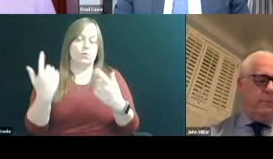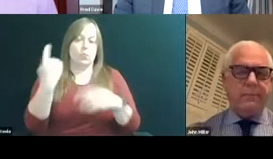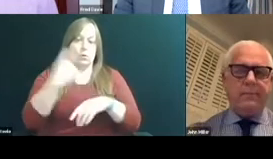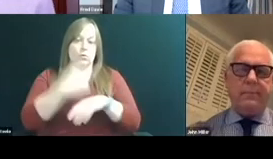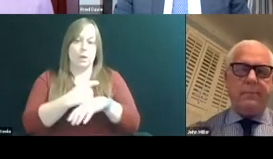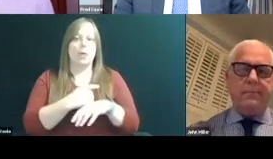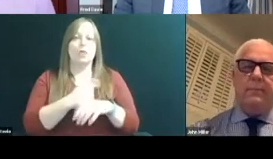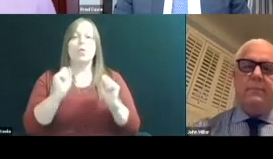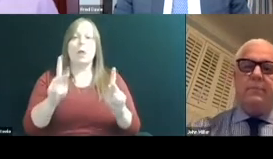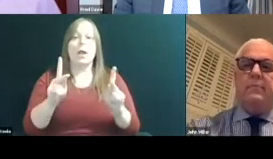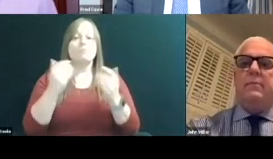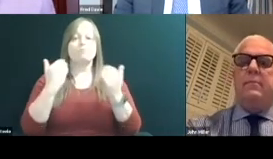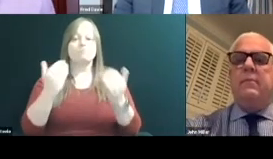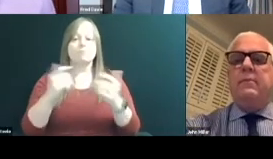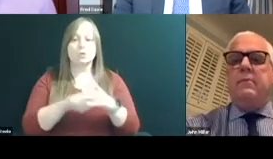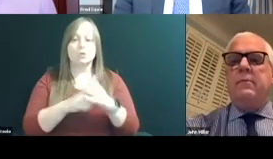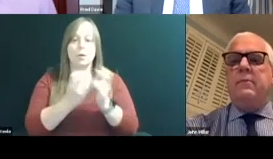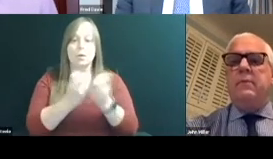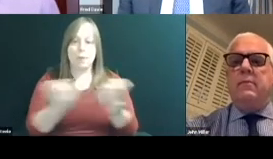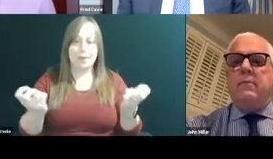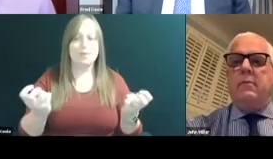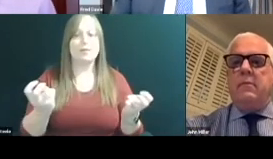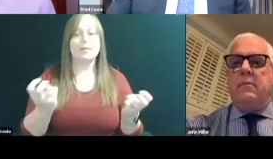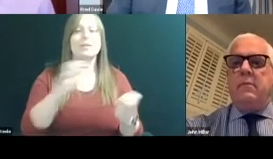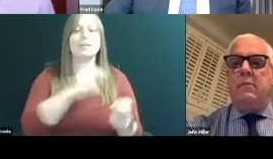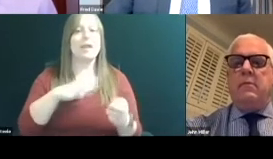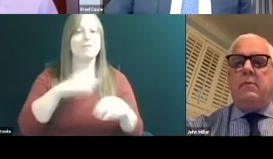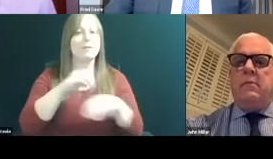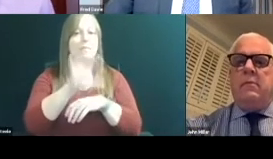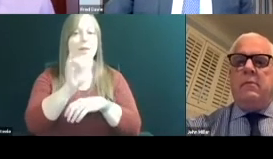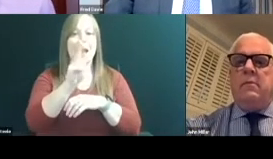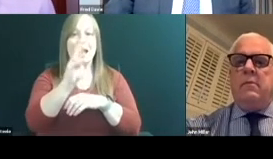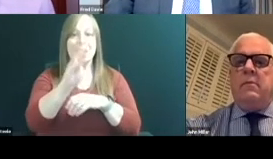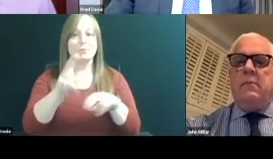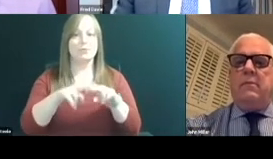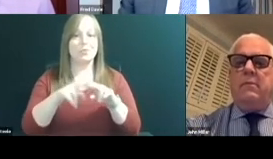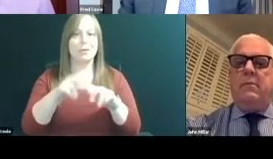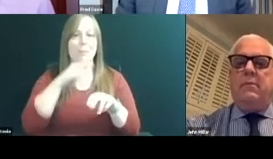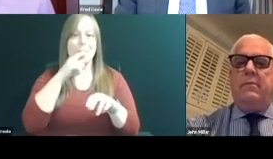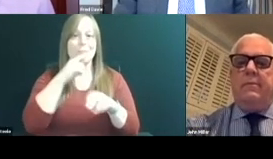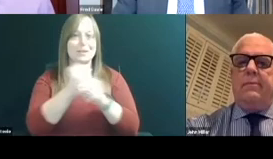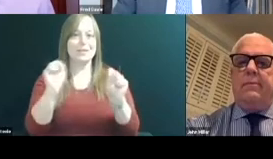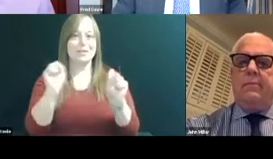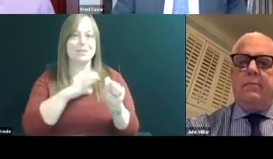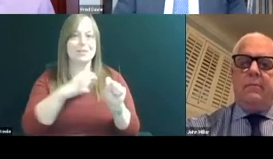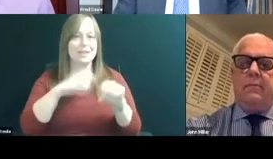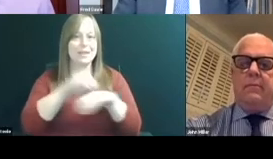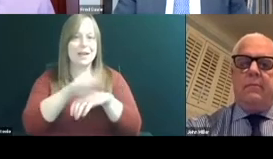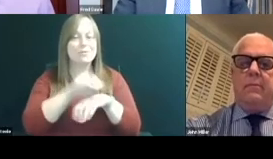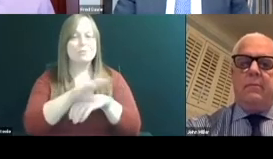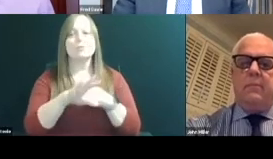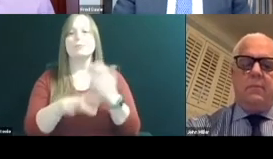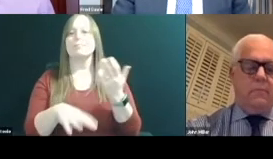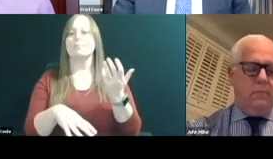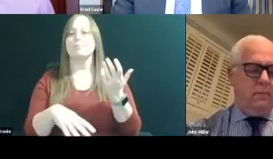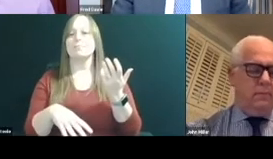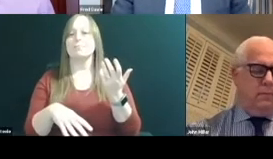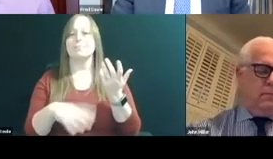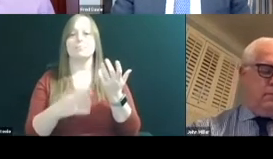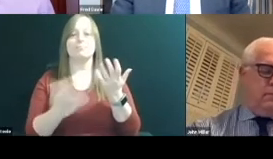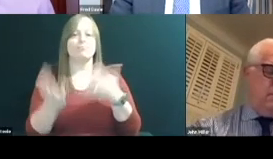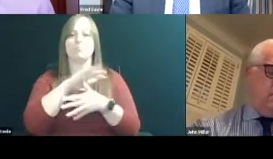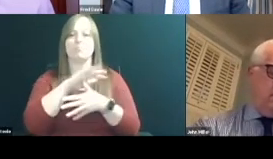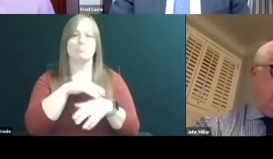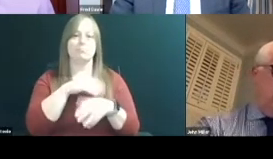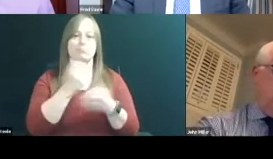well. All right, so let's get to our great panelists. Councilmember Adams, you chair the Public Safety Committee in the City Council. You've been on top of a